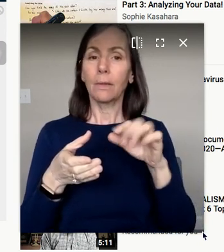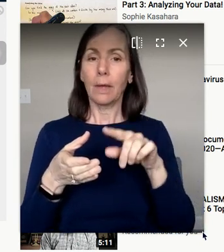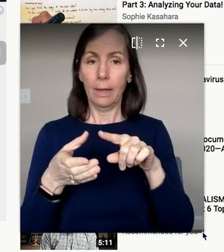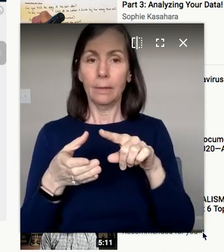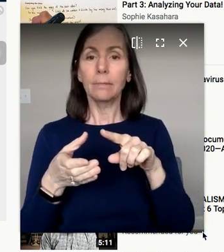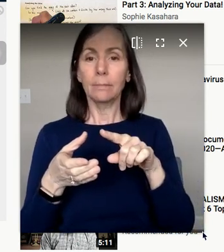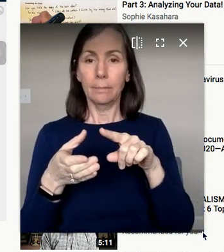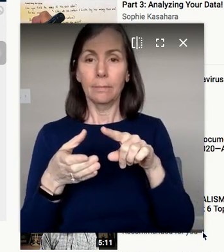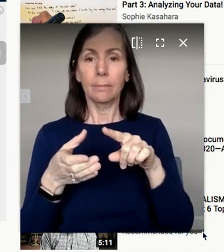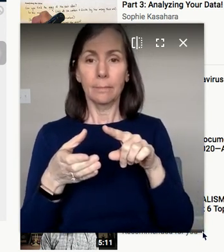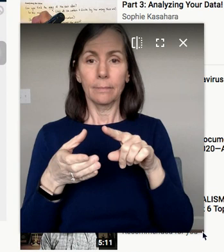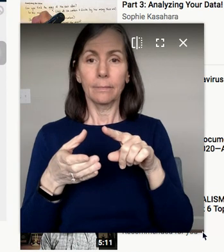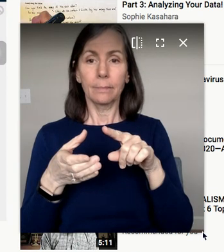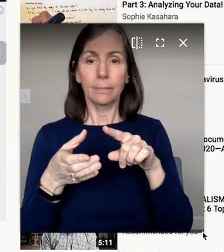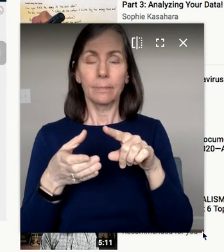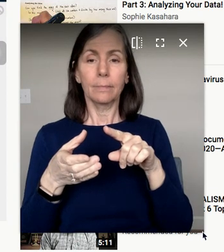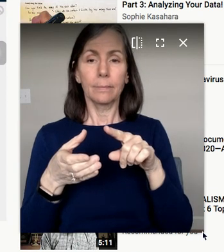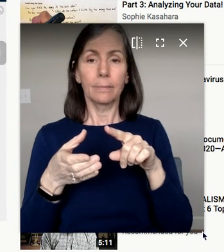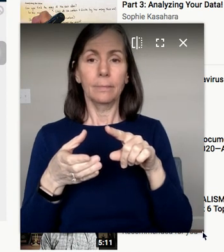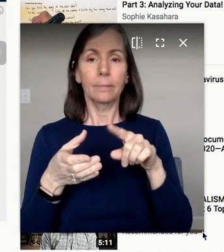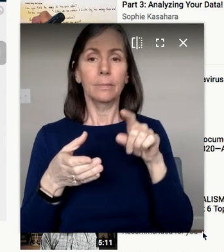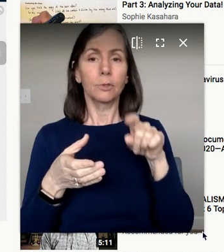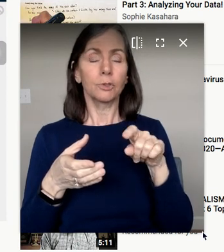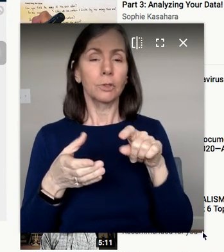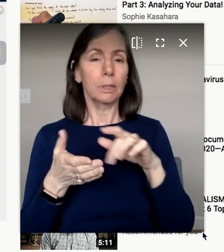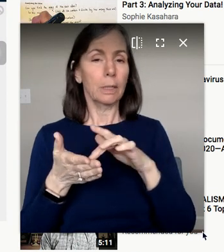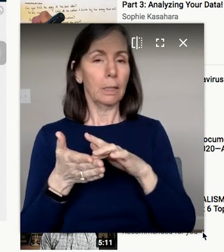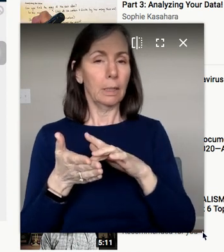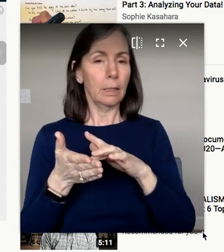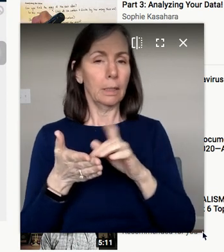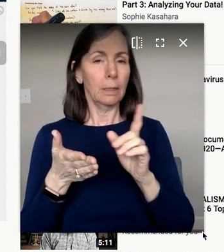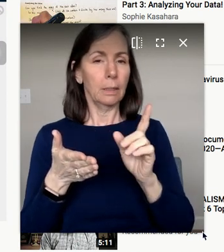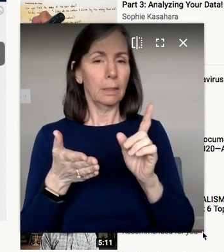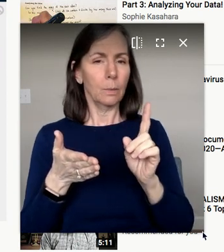and you guys should be in